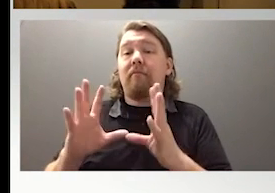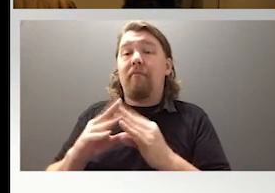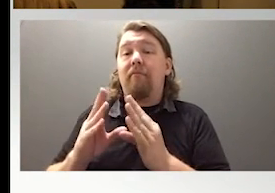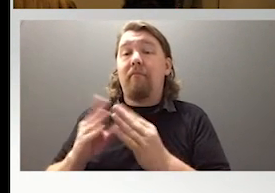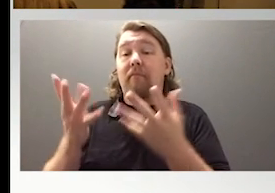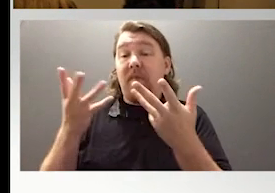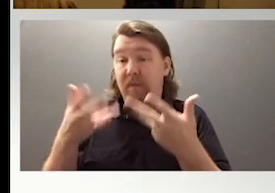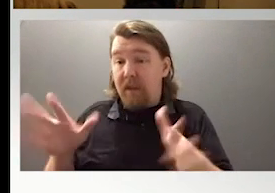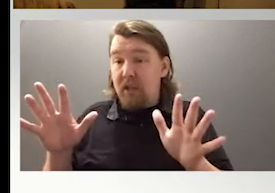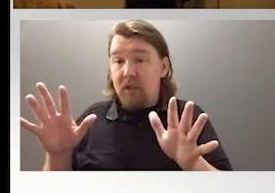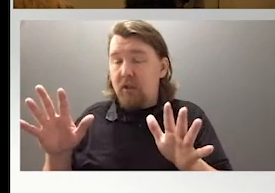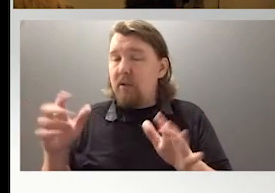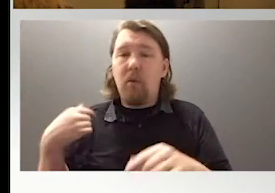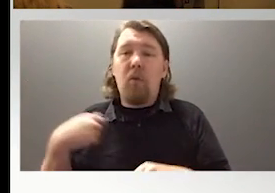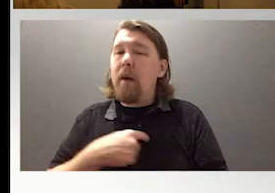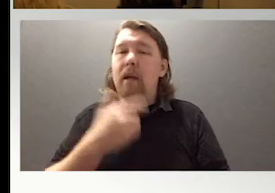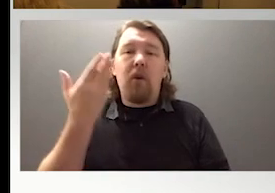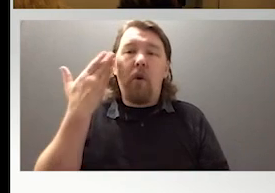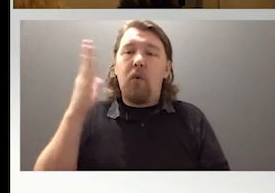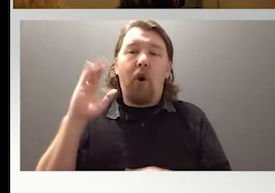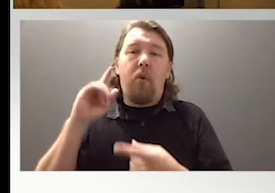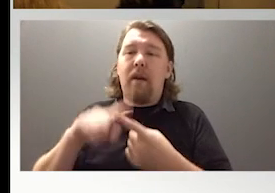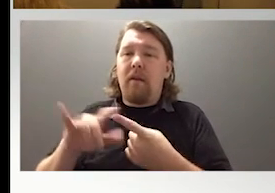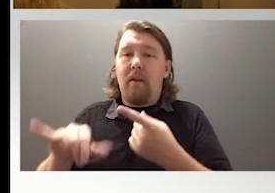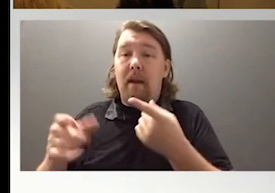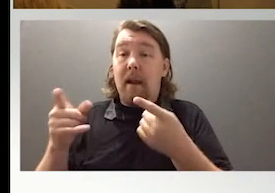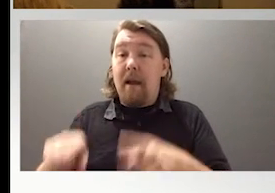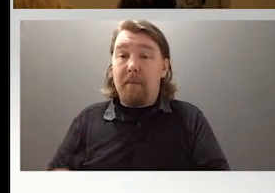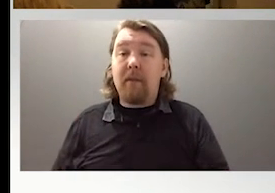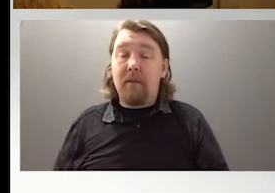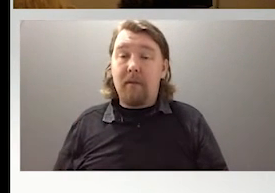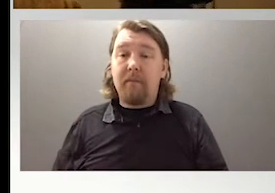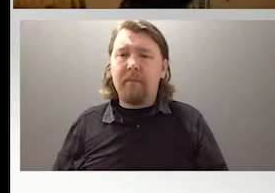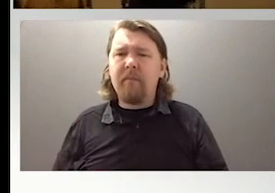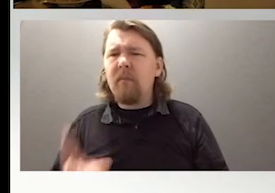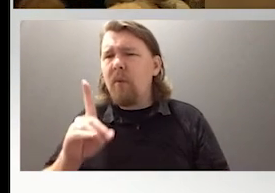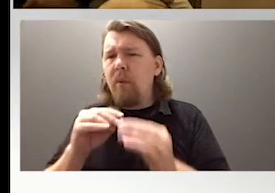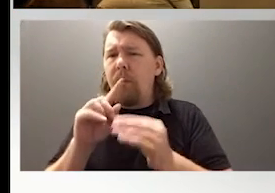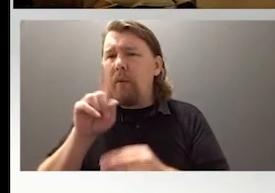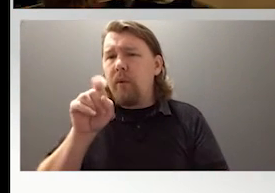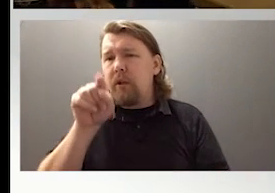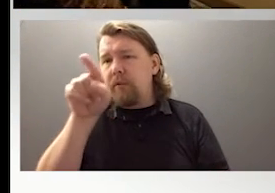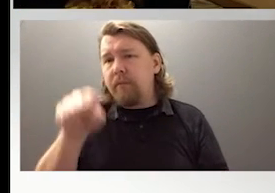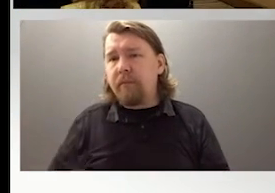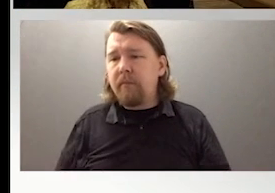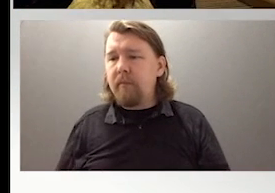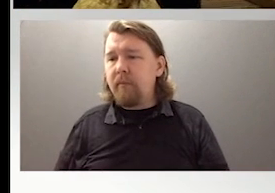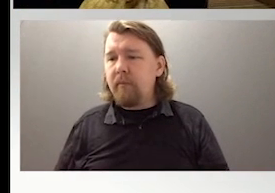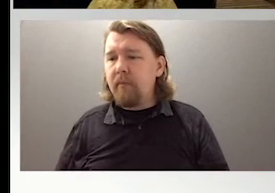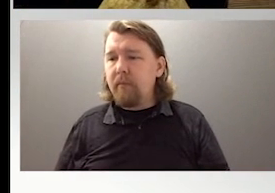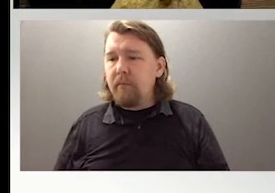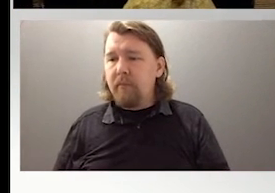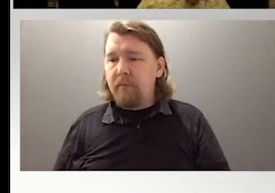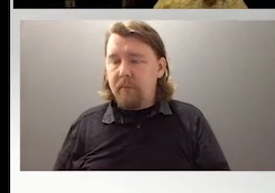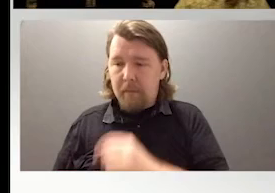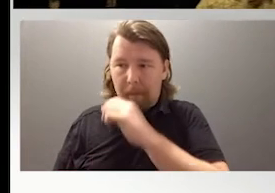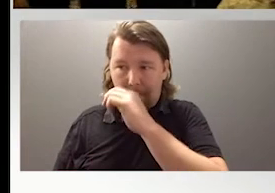is completed, we really don't know. I have one more question over here.